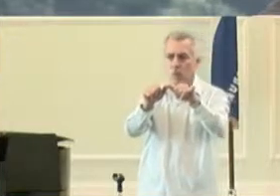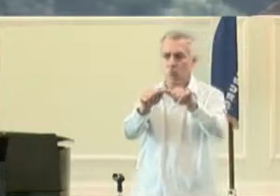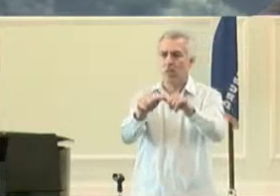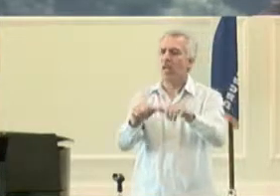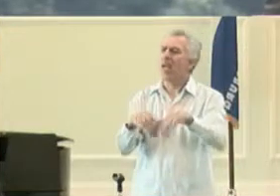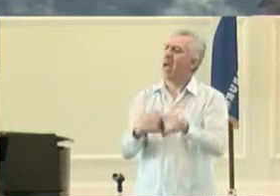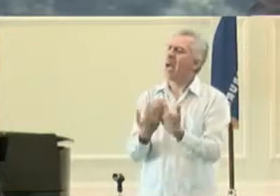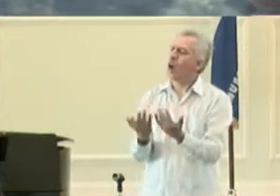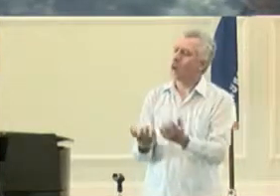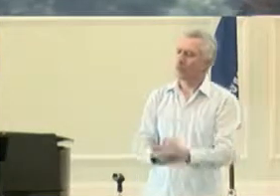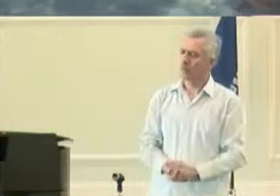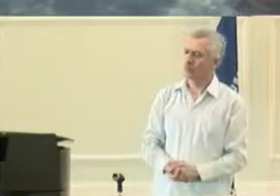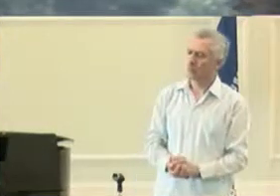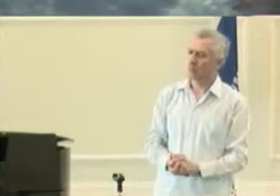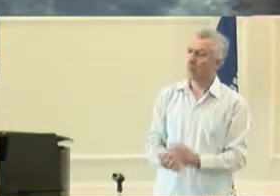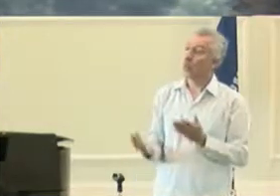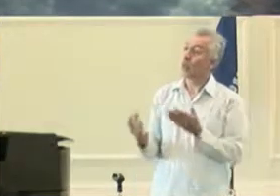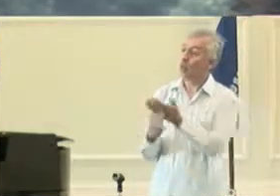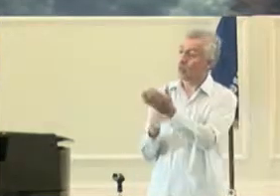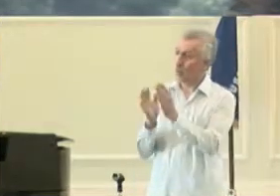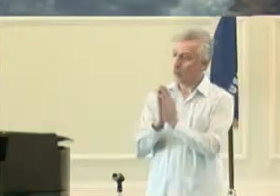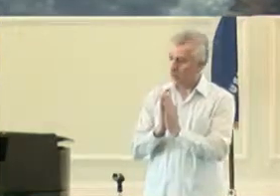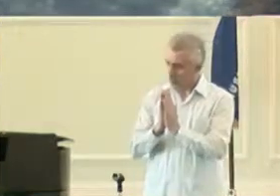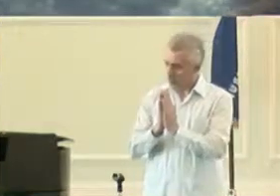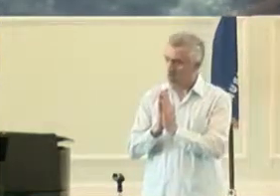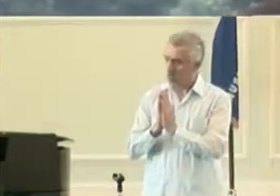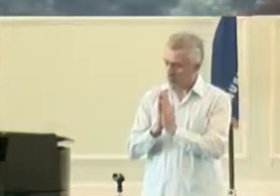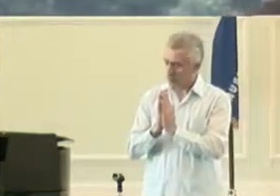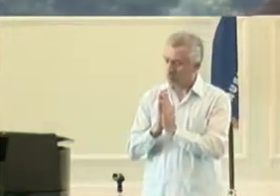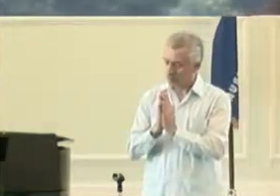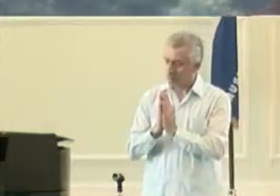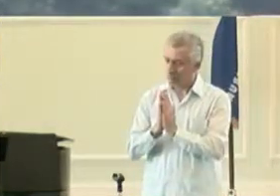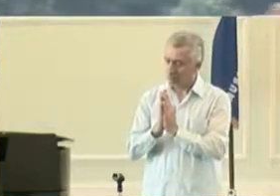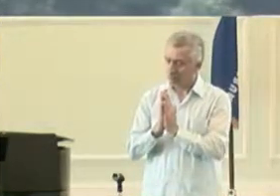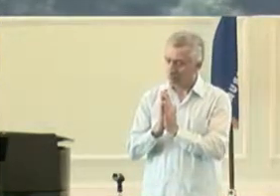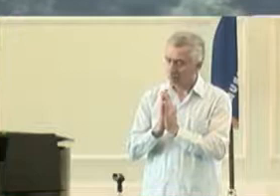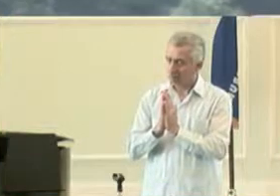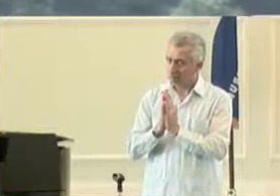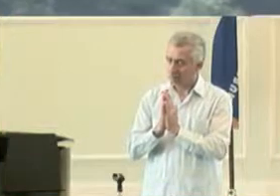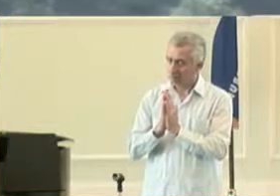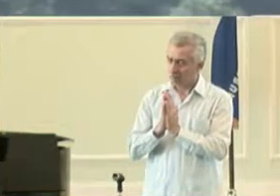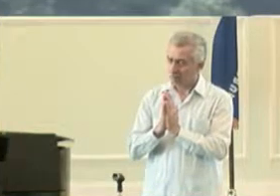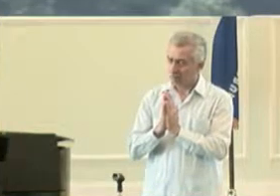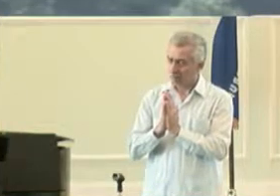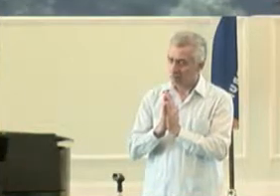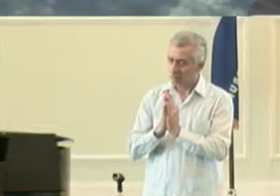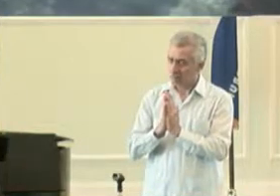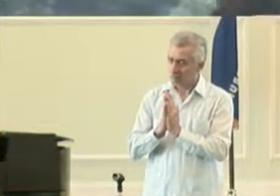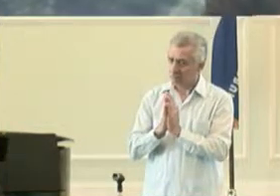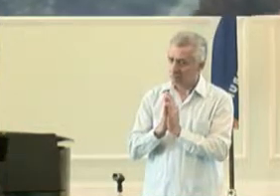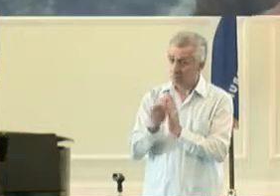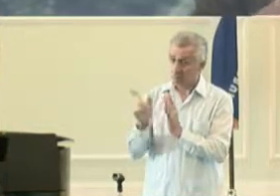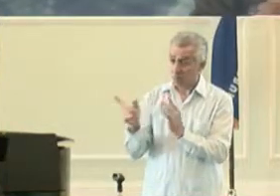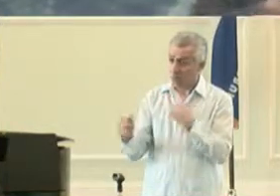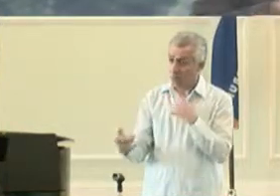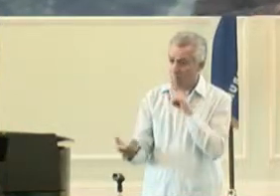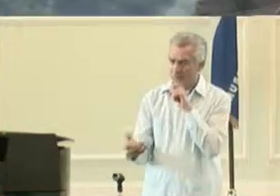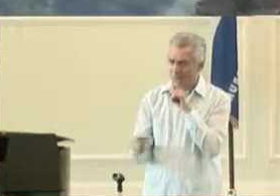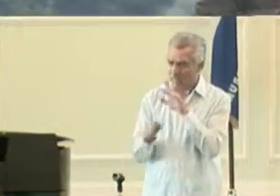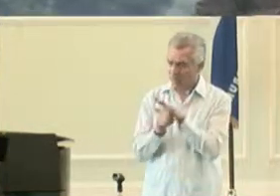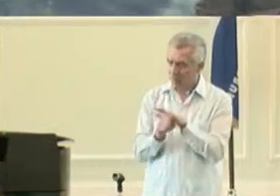Well, through prayer. Now, we say that, But do we really believe